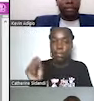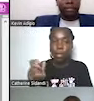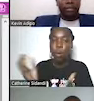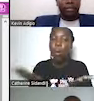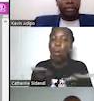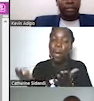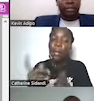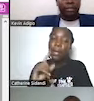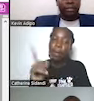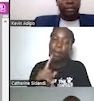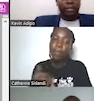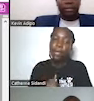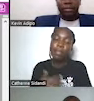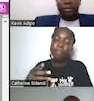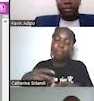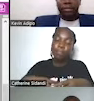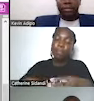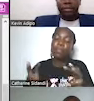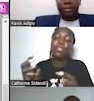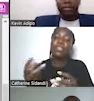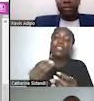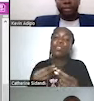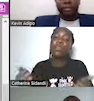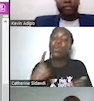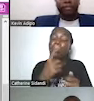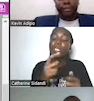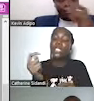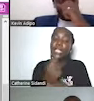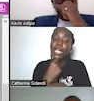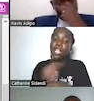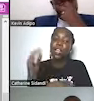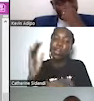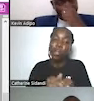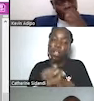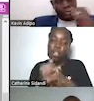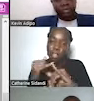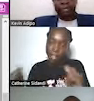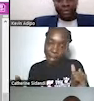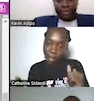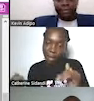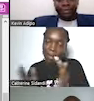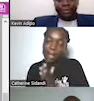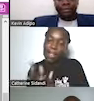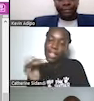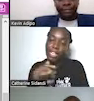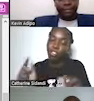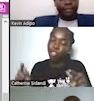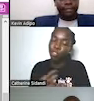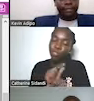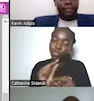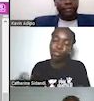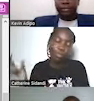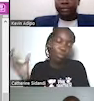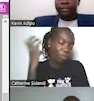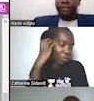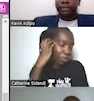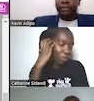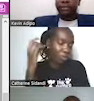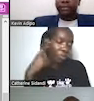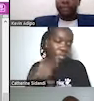Pathway Solutions, whose training are online. And these ones are short courses you can actually pay for